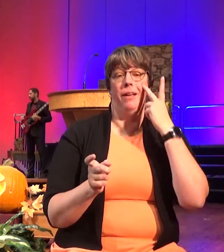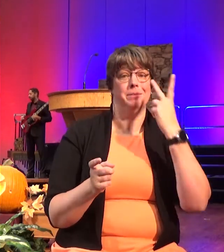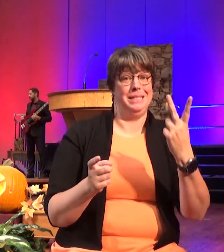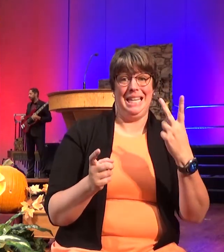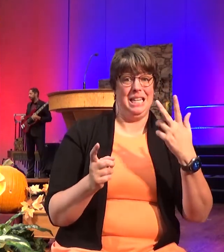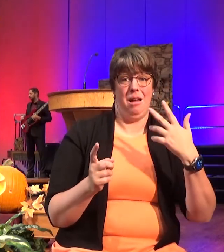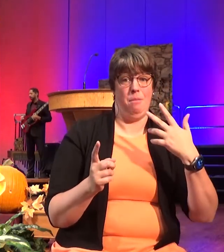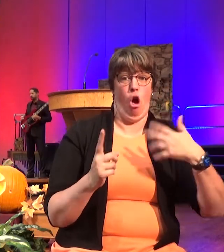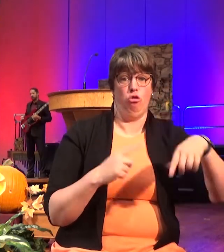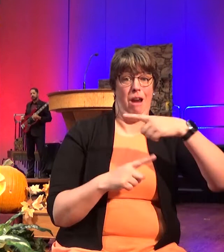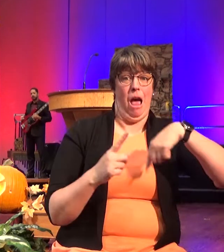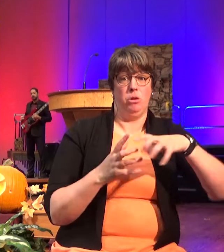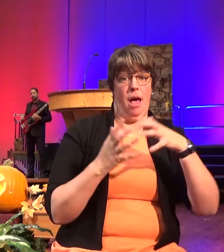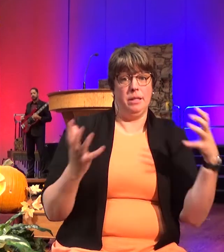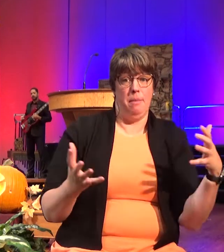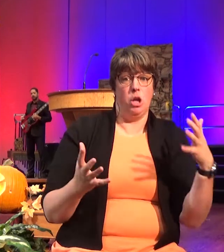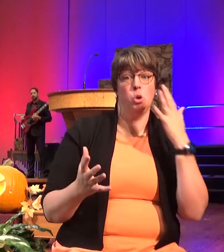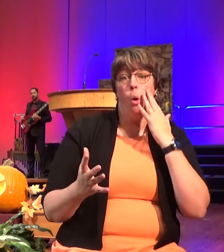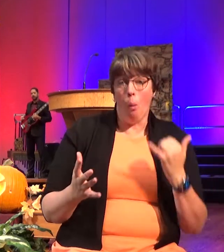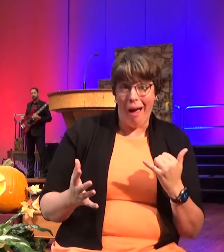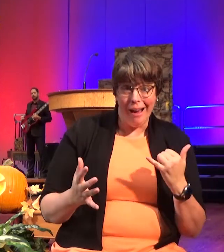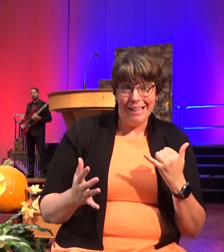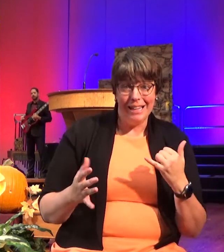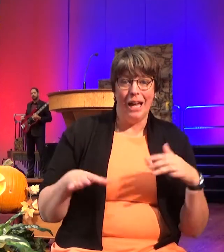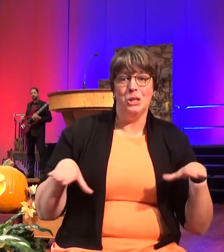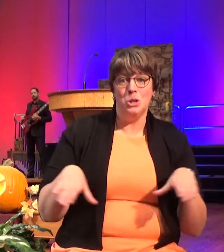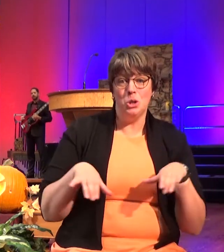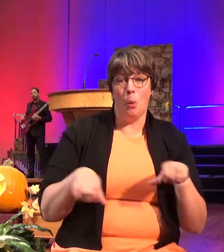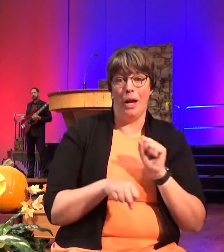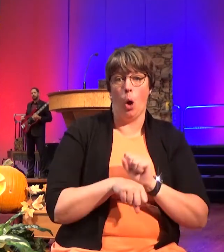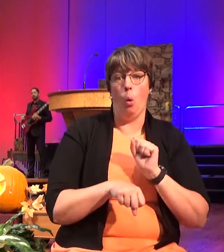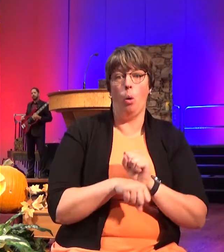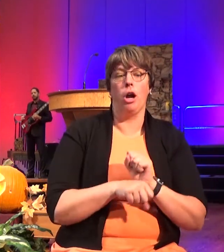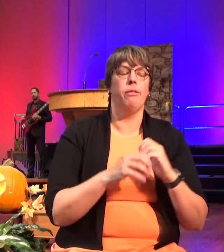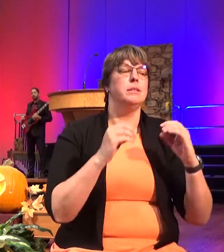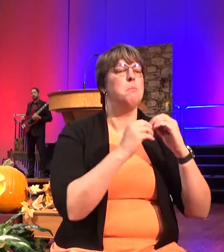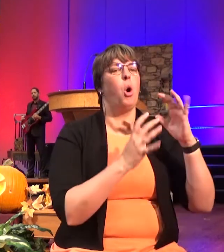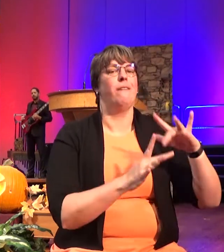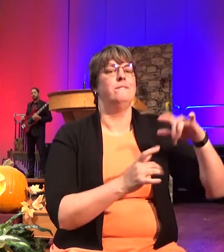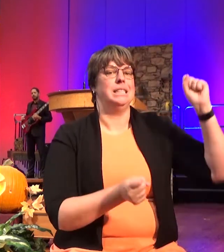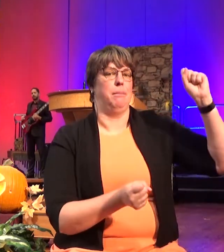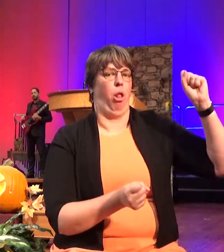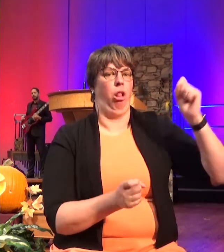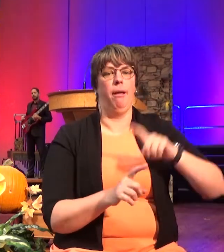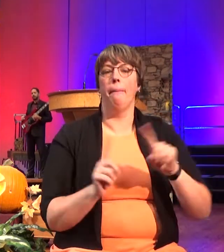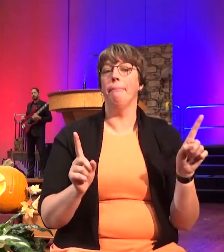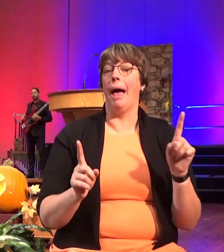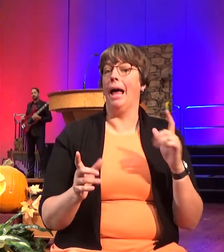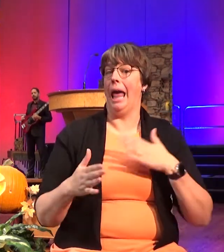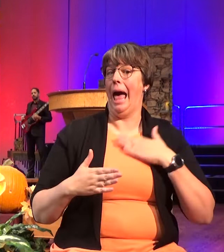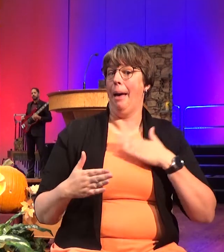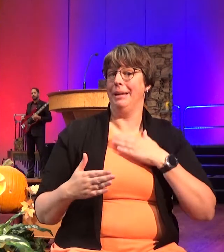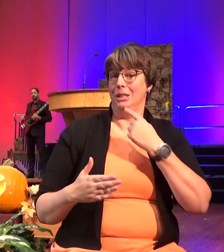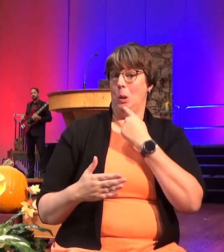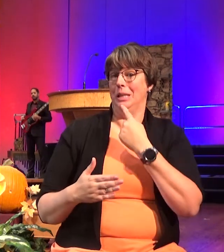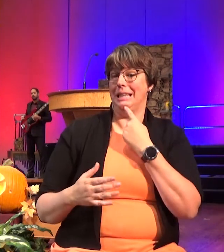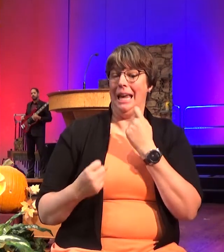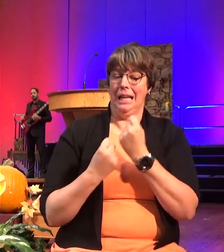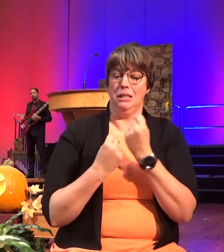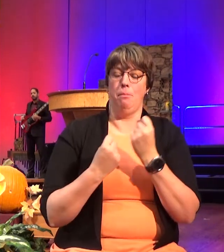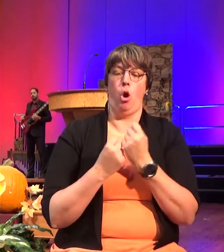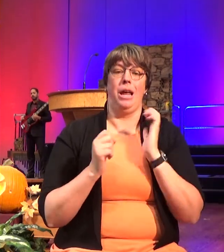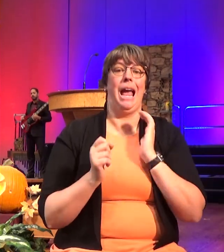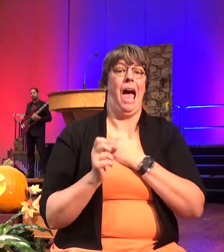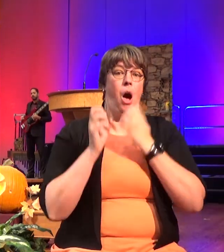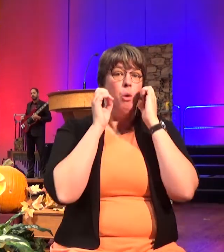some work with us that's more invisible right now to you. But we're very happy to say that he's supporting our education program